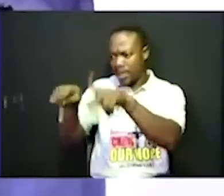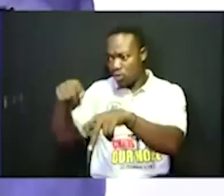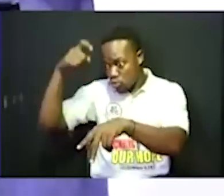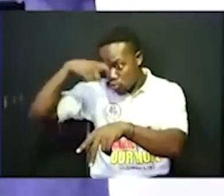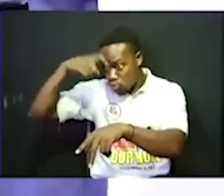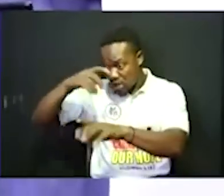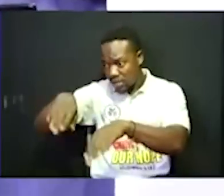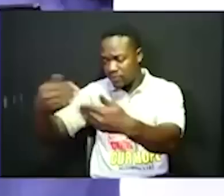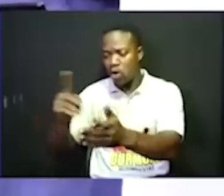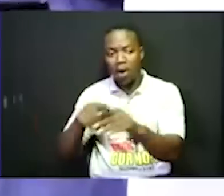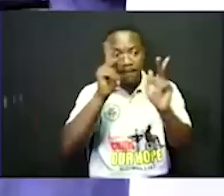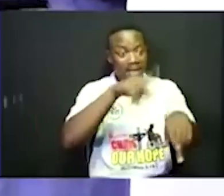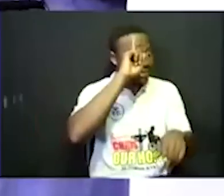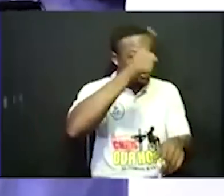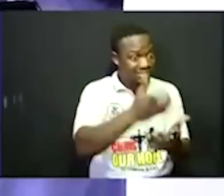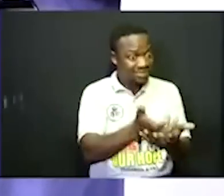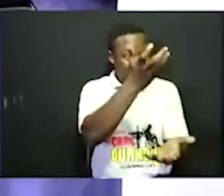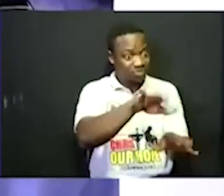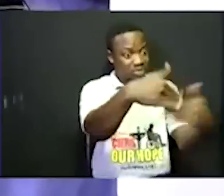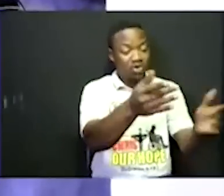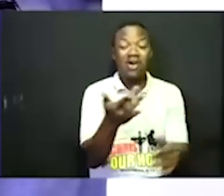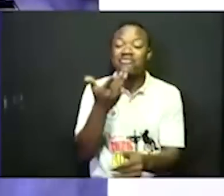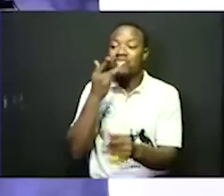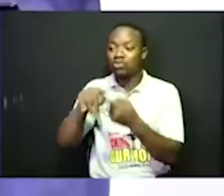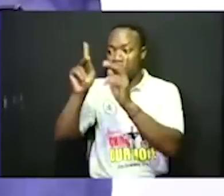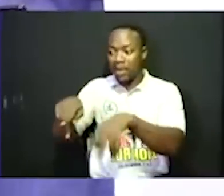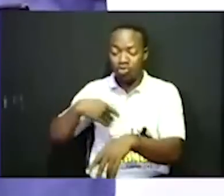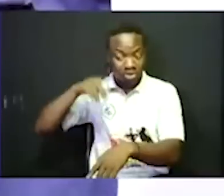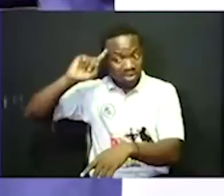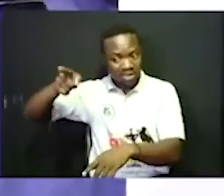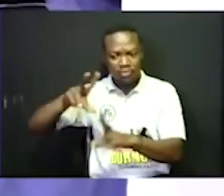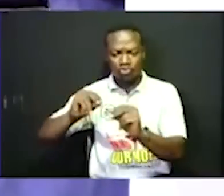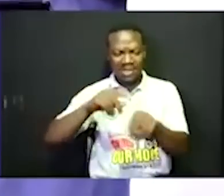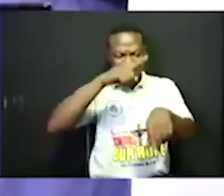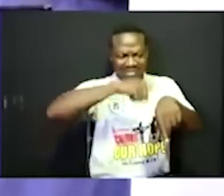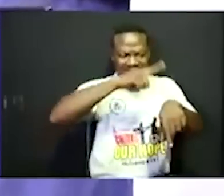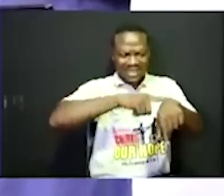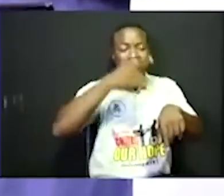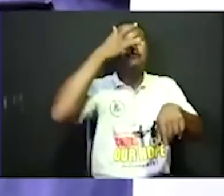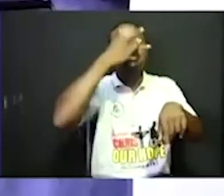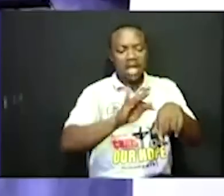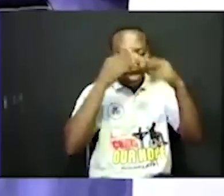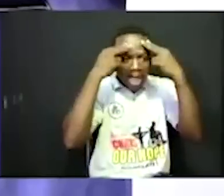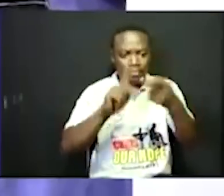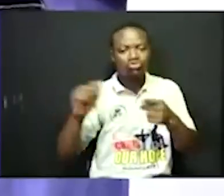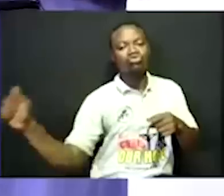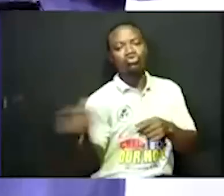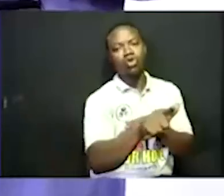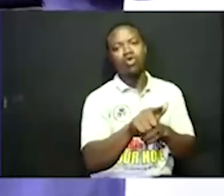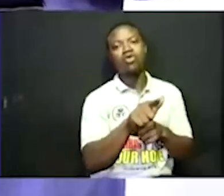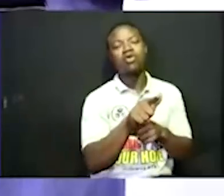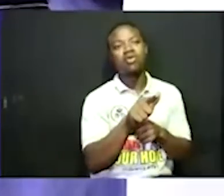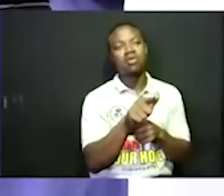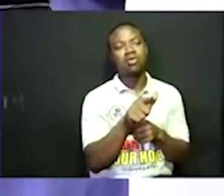wise, or wealth to the brilliant, or favor to the learned, but time and chance happen to them all. Me san